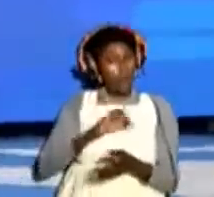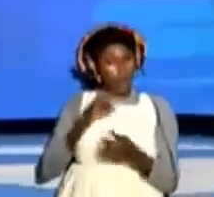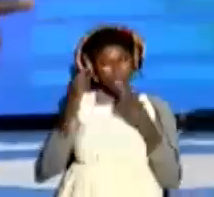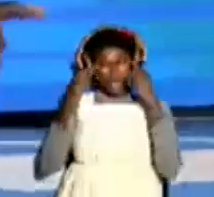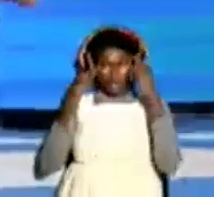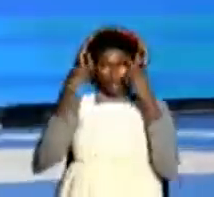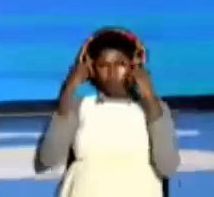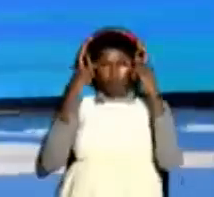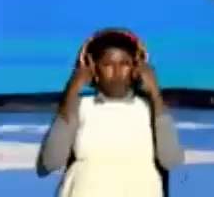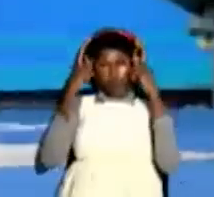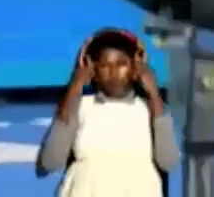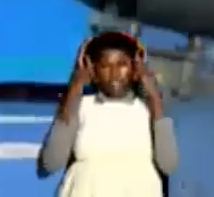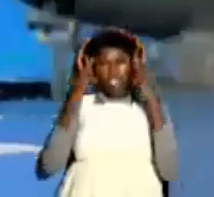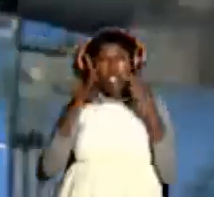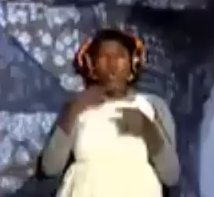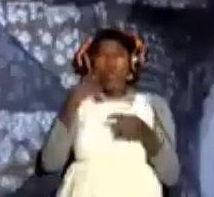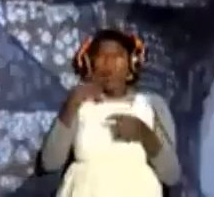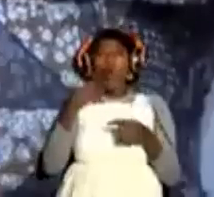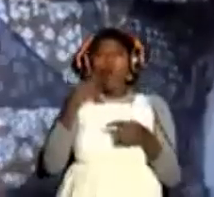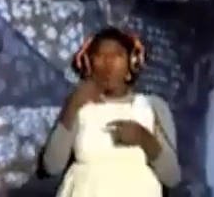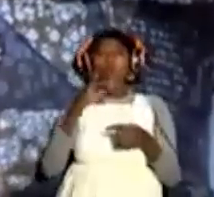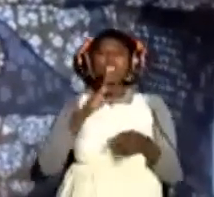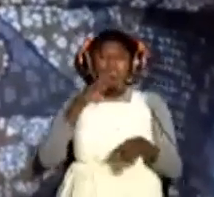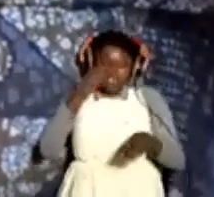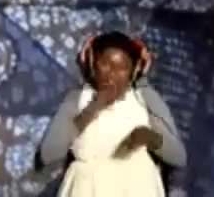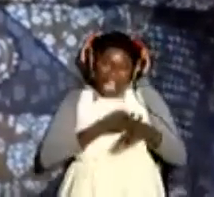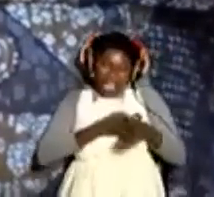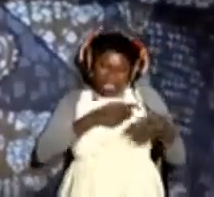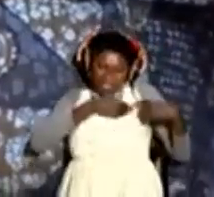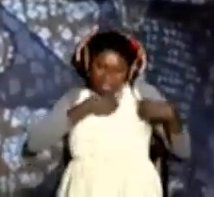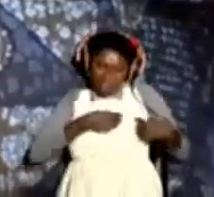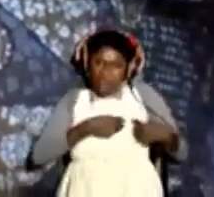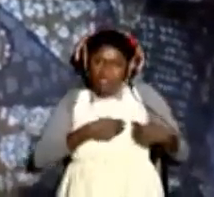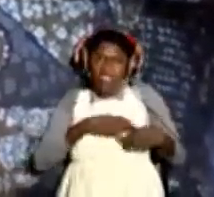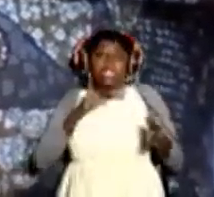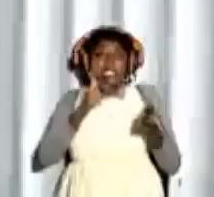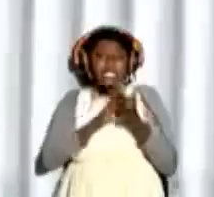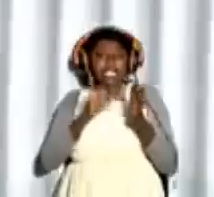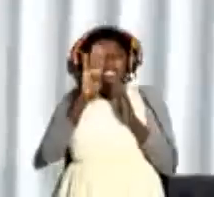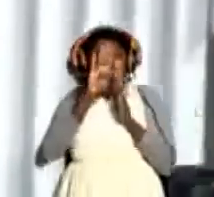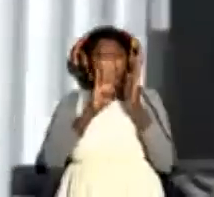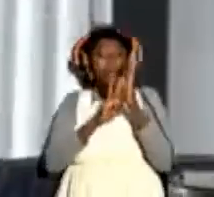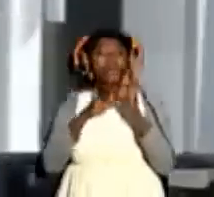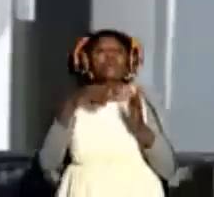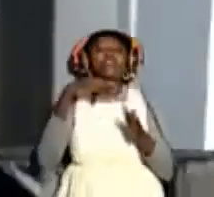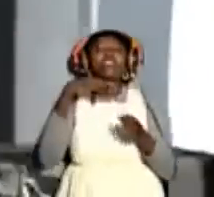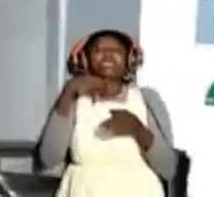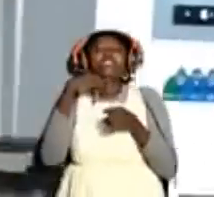wondering, whose hardness of heart was the Bible talking about?